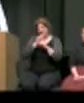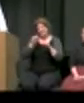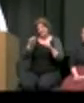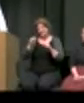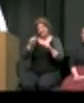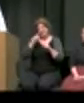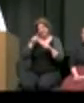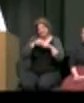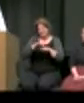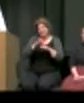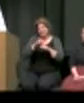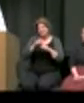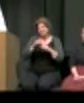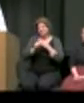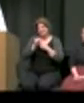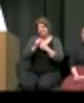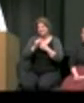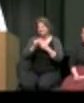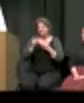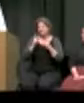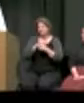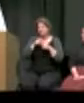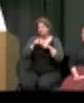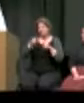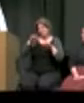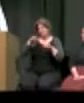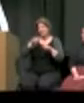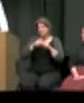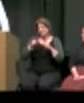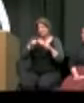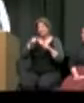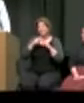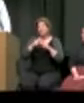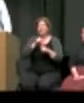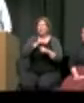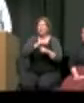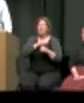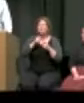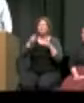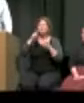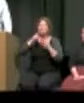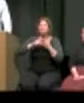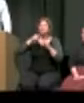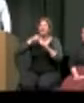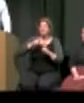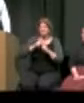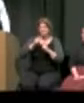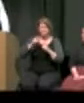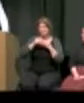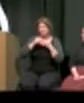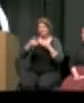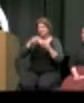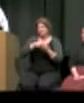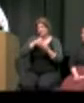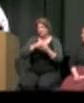events. So just keeping an eye on that during our quality control checks and making sure we're able to continue